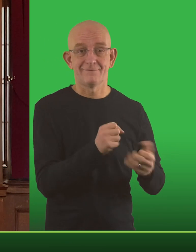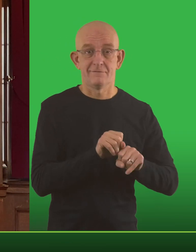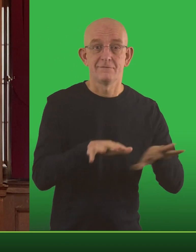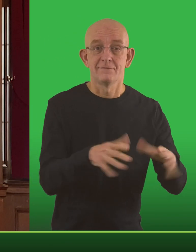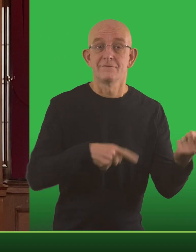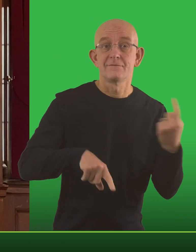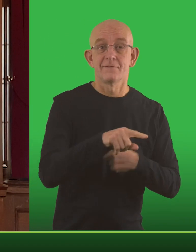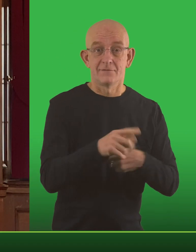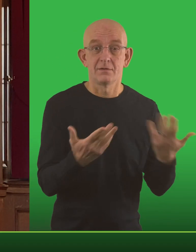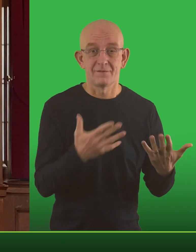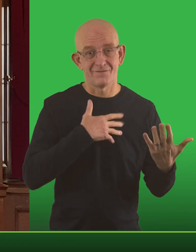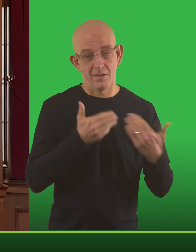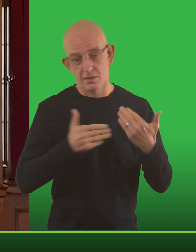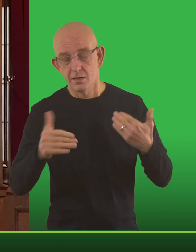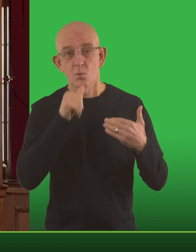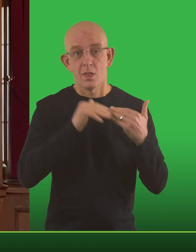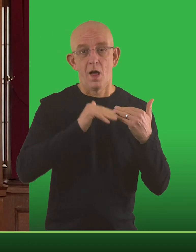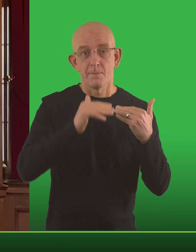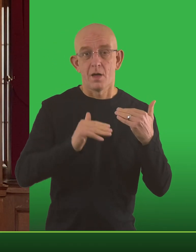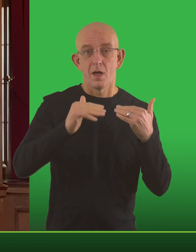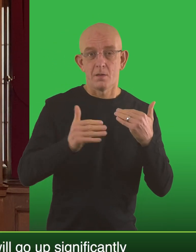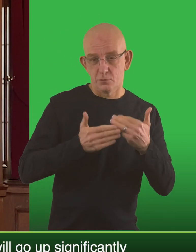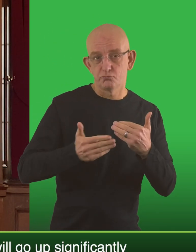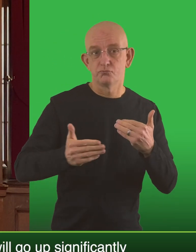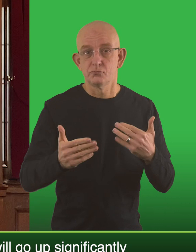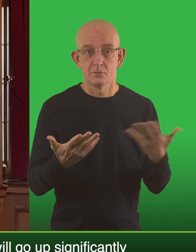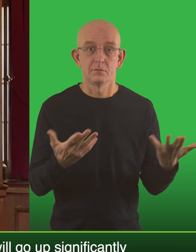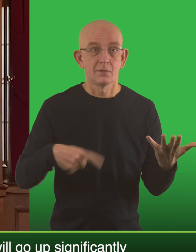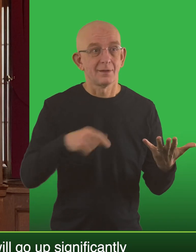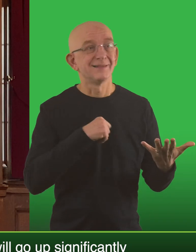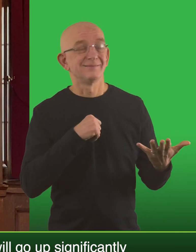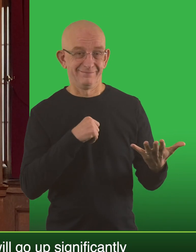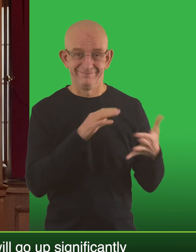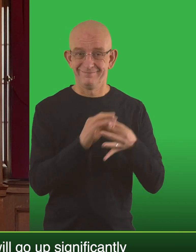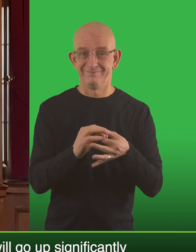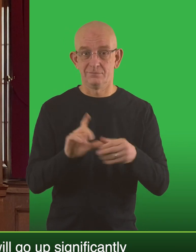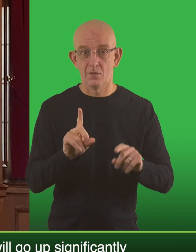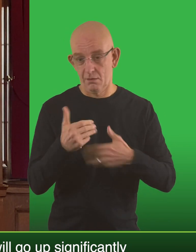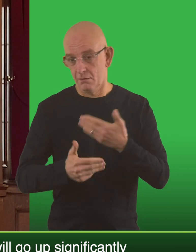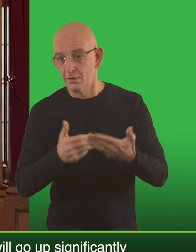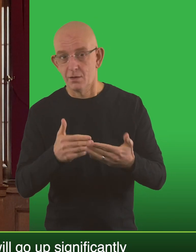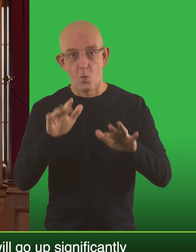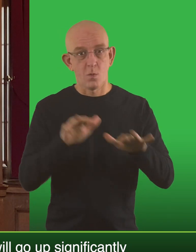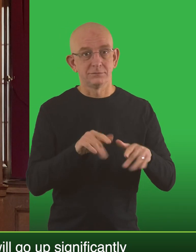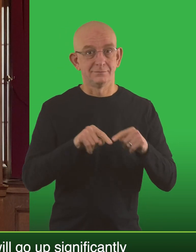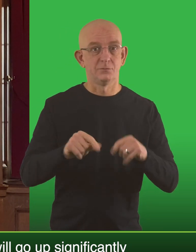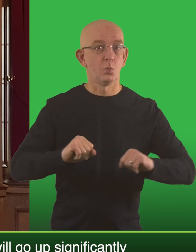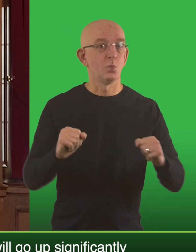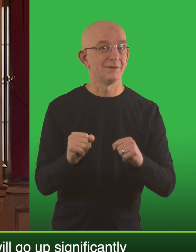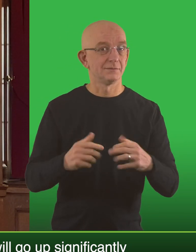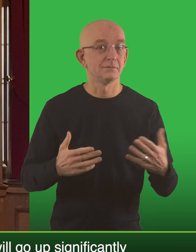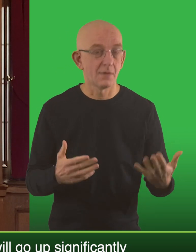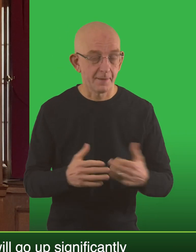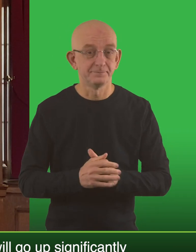think that oscillates up and down a bit over a period of time. All of the expectations are that that will go up significantly over the